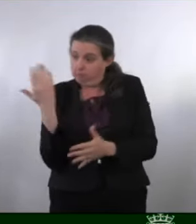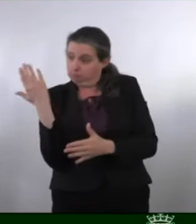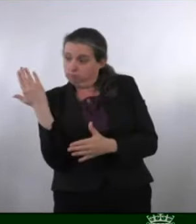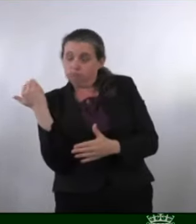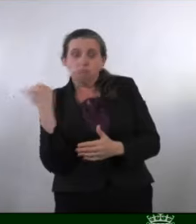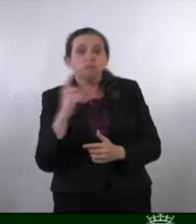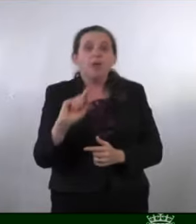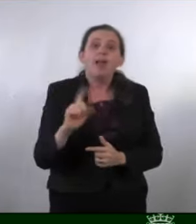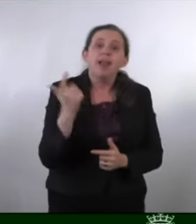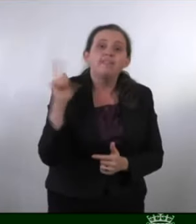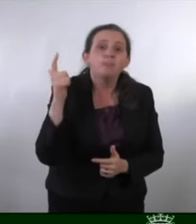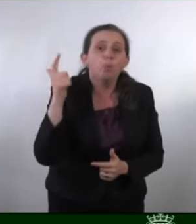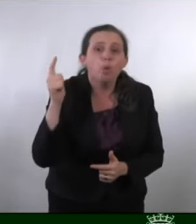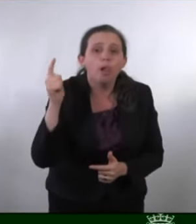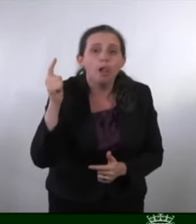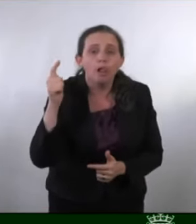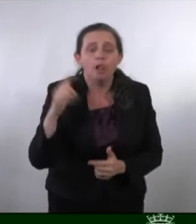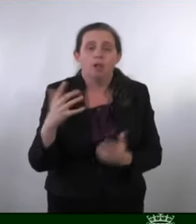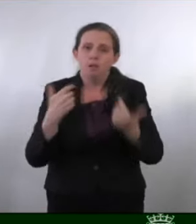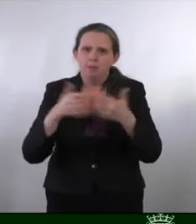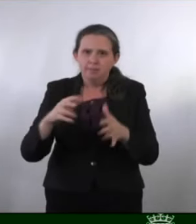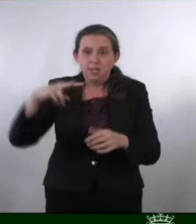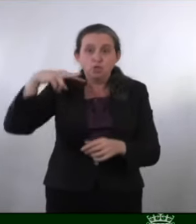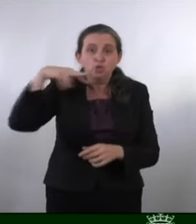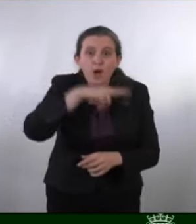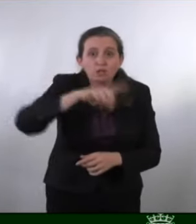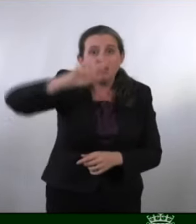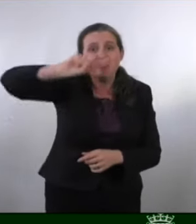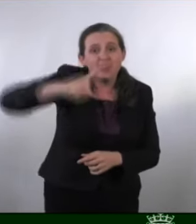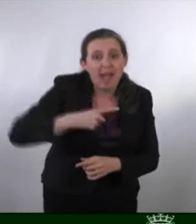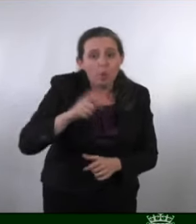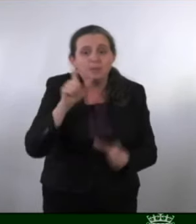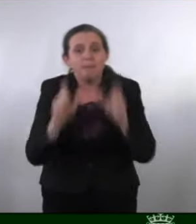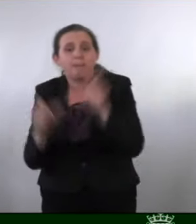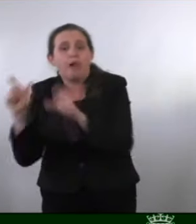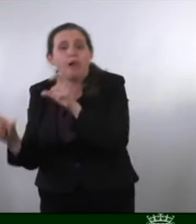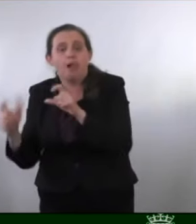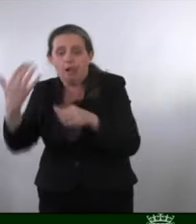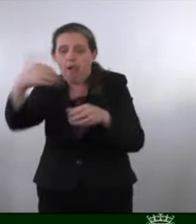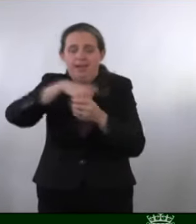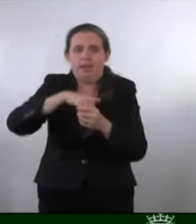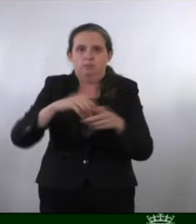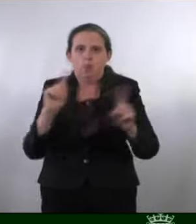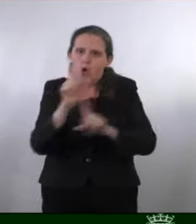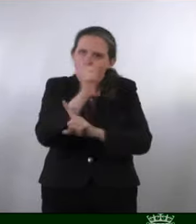last 2.5 weeks, over 200,000 people have taken part in a community